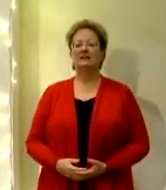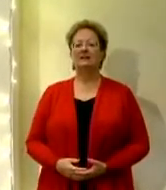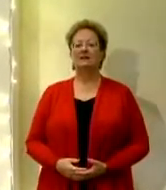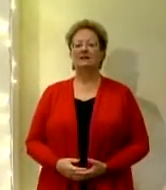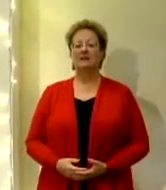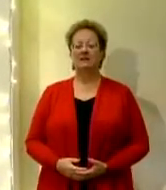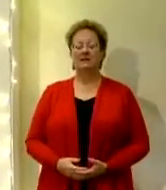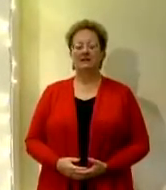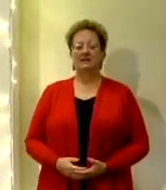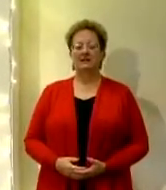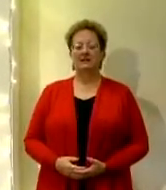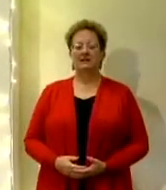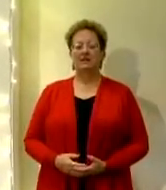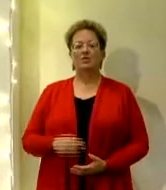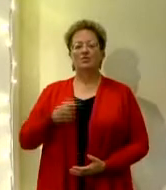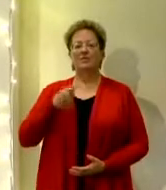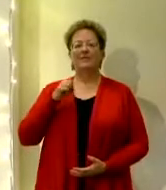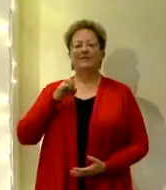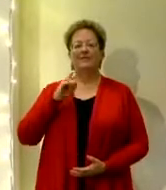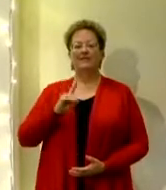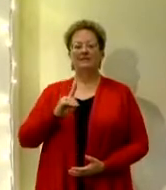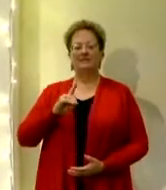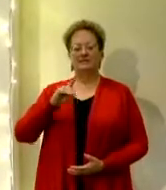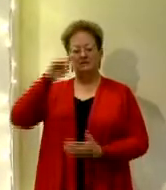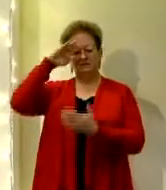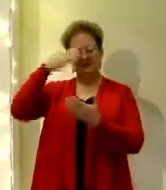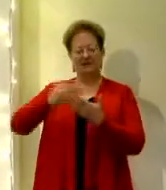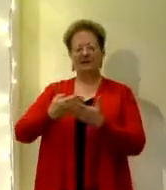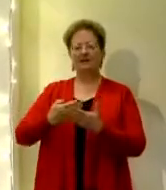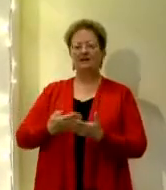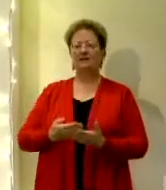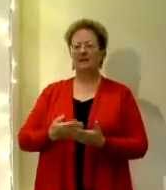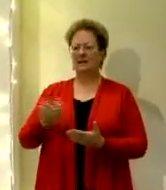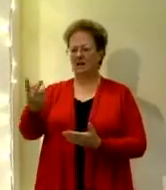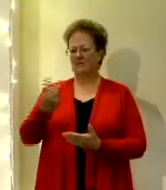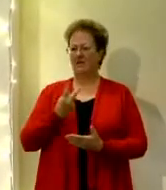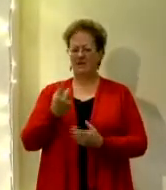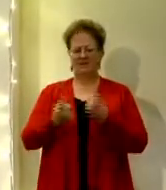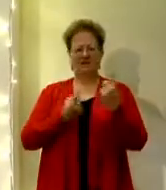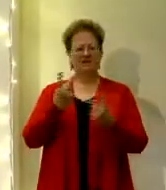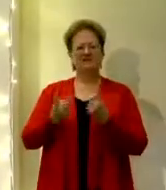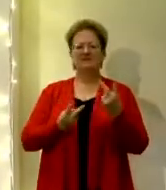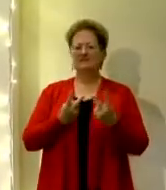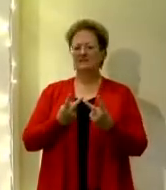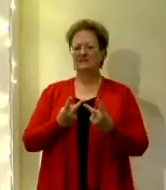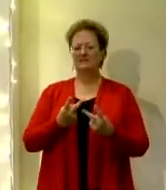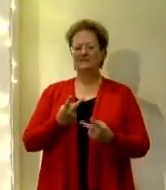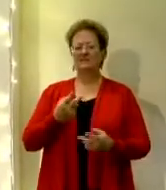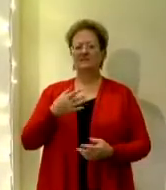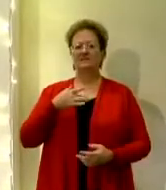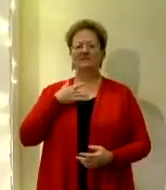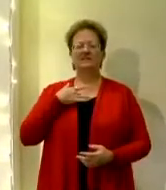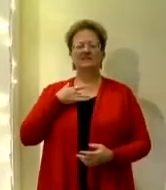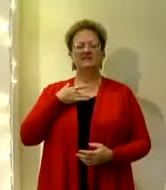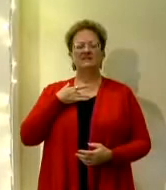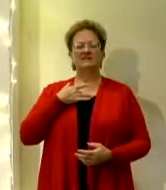with us, and I couldn't get going, and I got so frustrated, Pastor Bob, that I cursed.